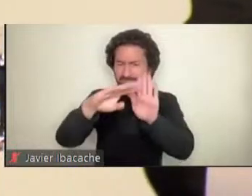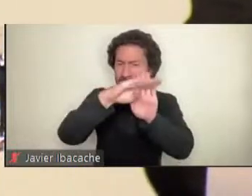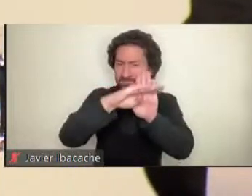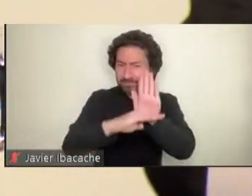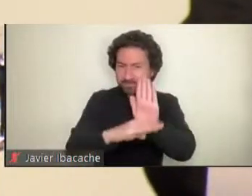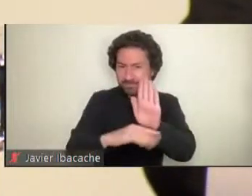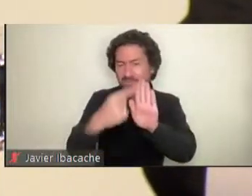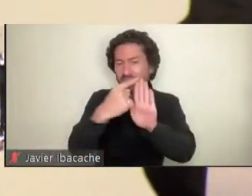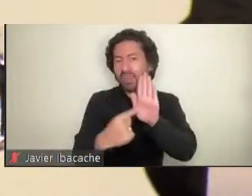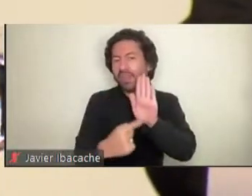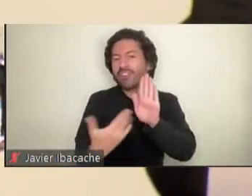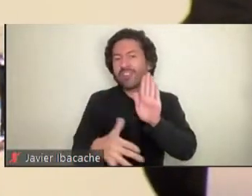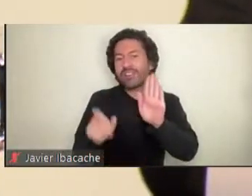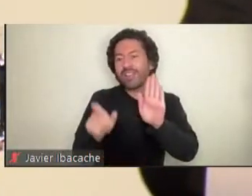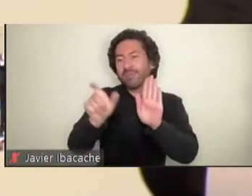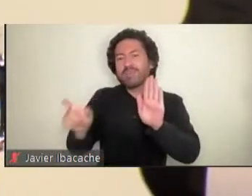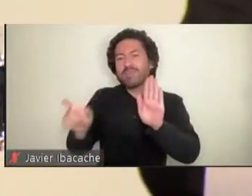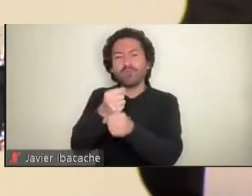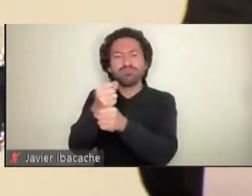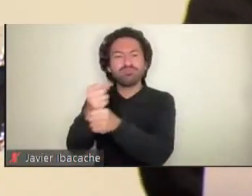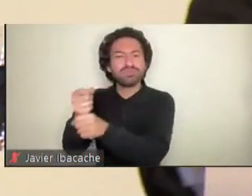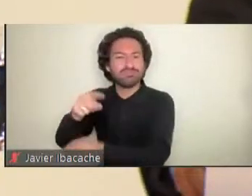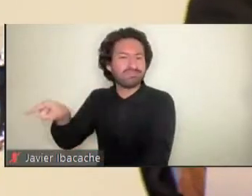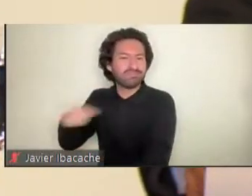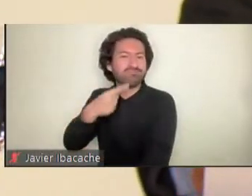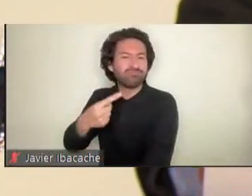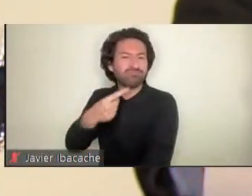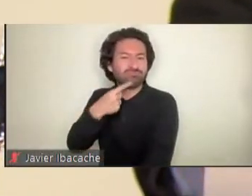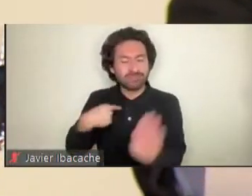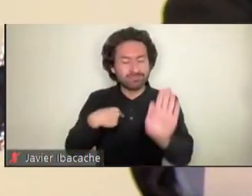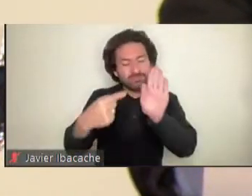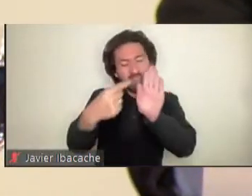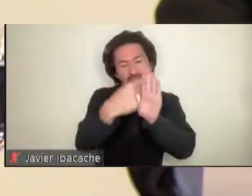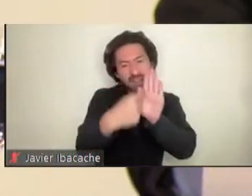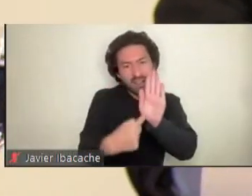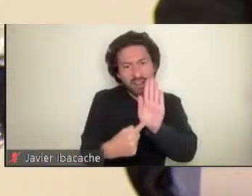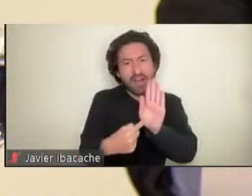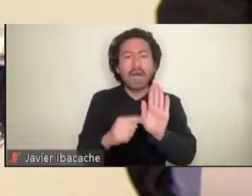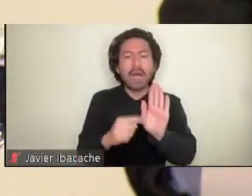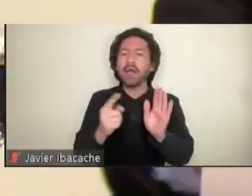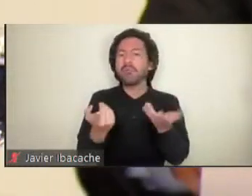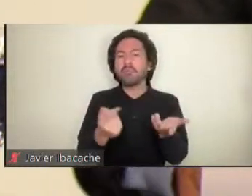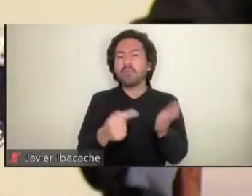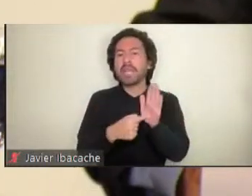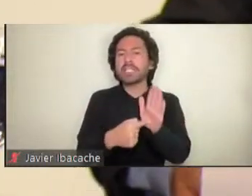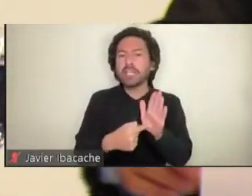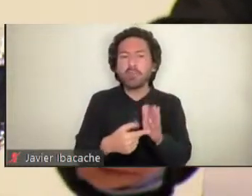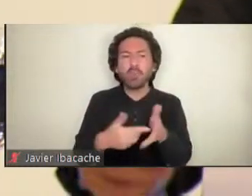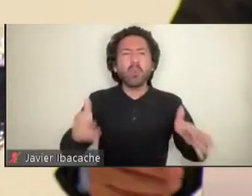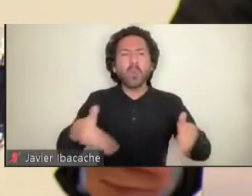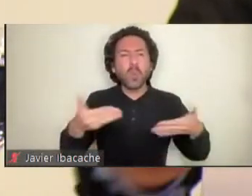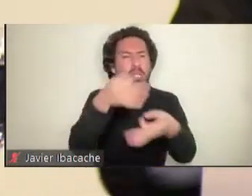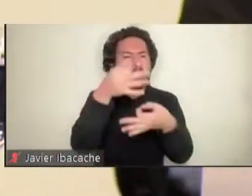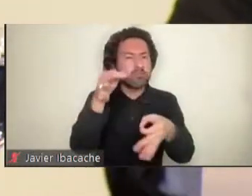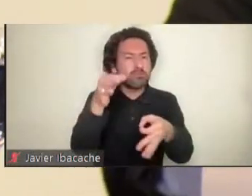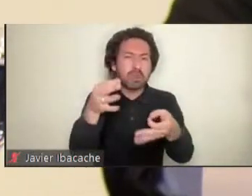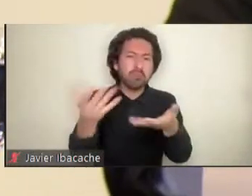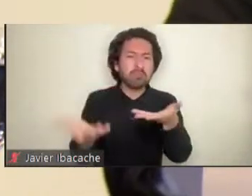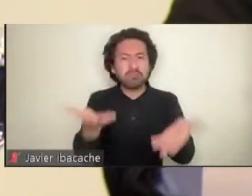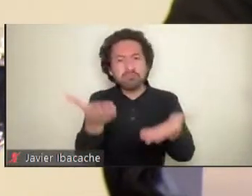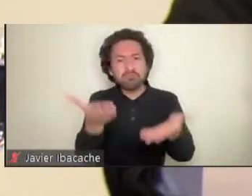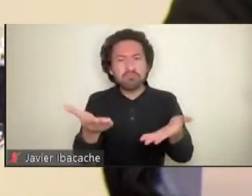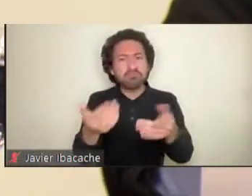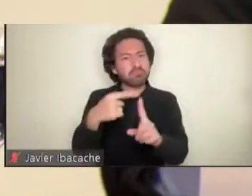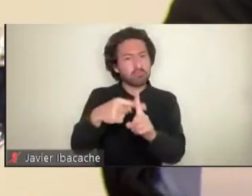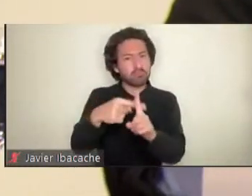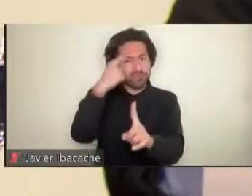said. And so I will focus on some of the issues that have been mentioned by my colleagues and